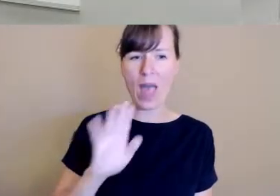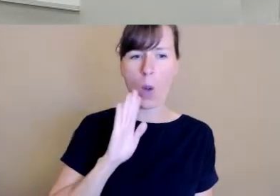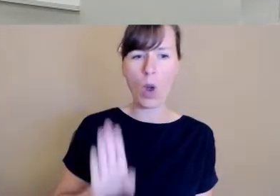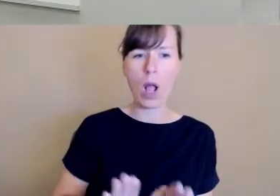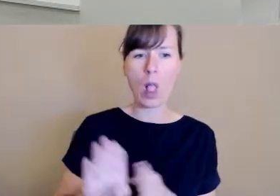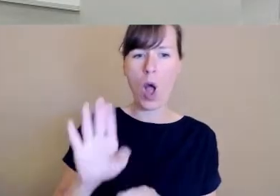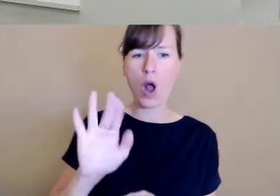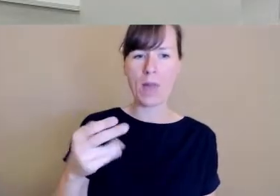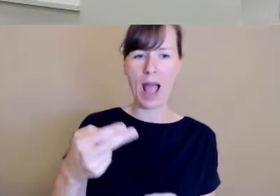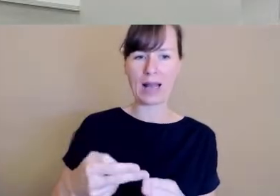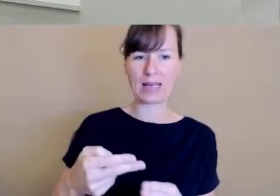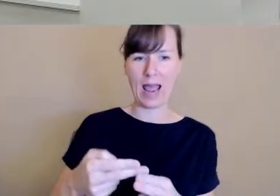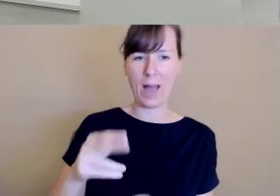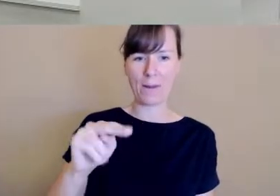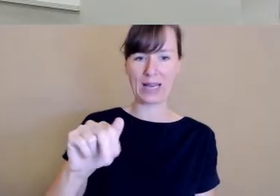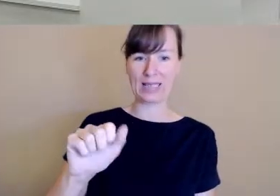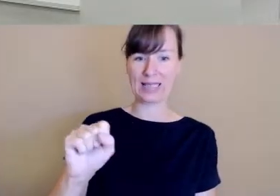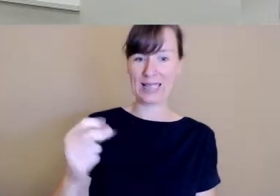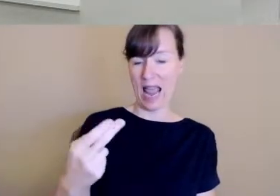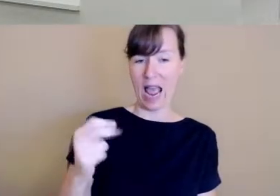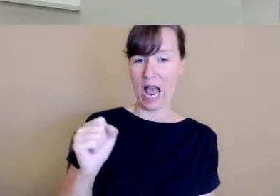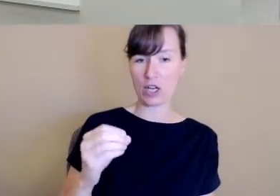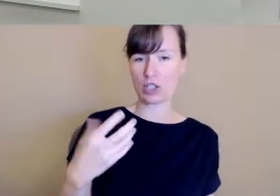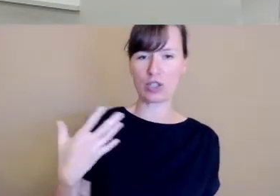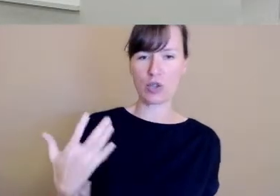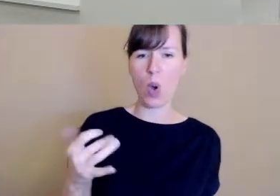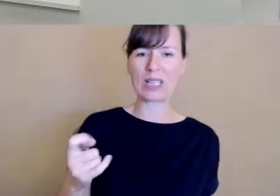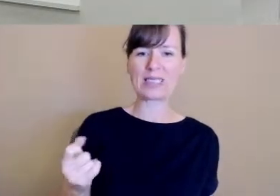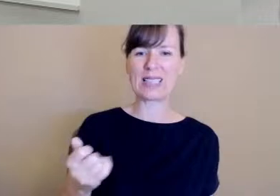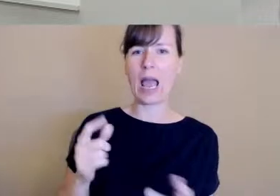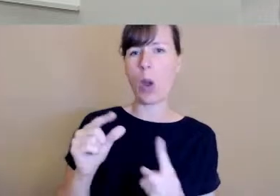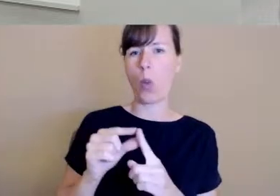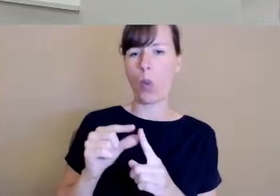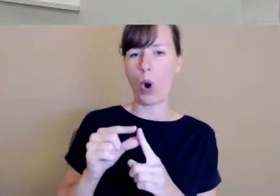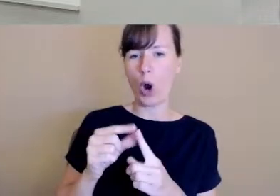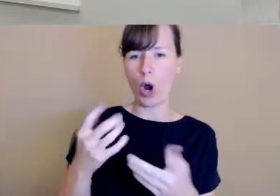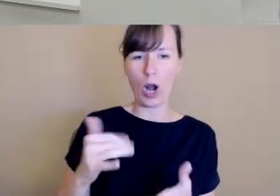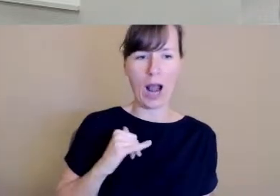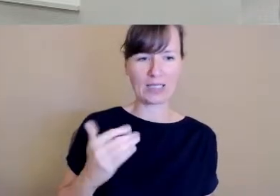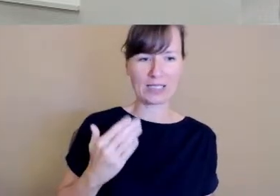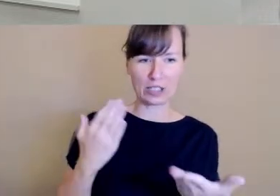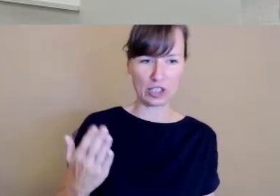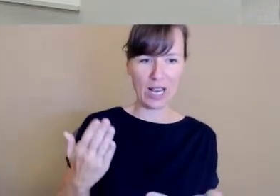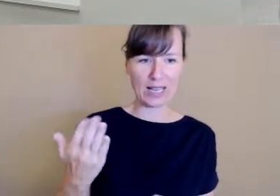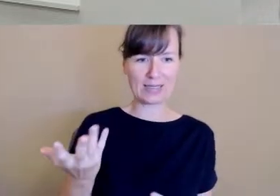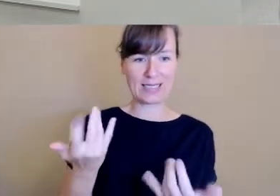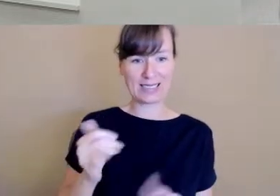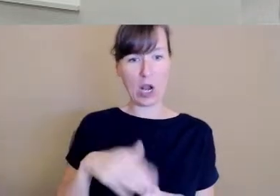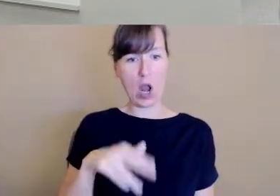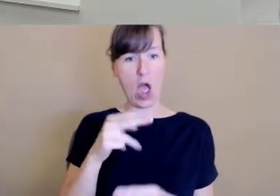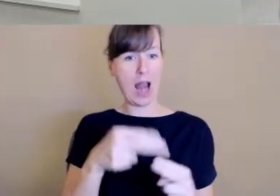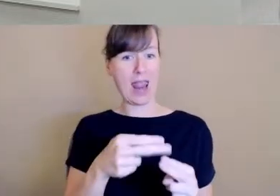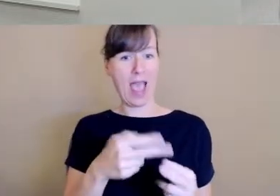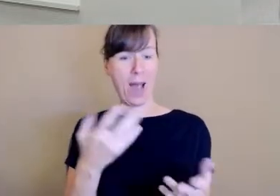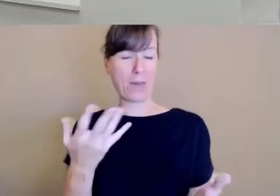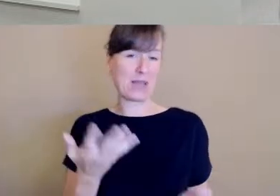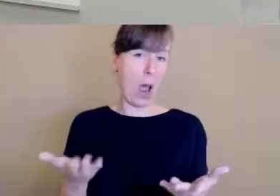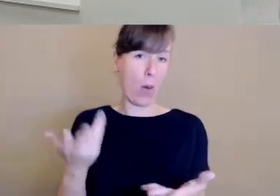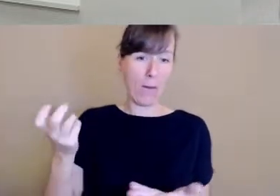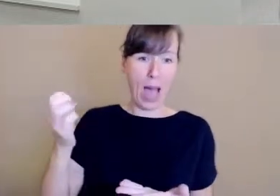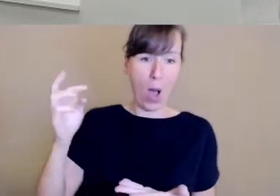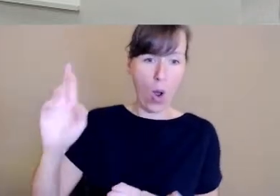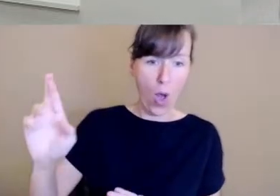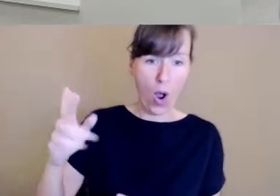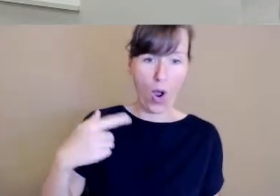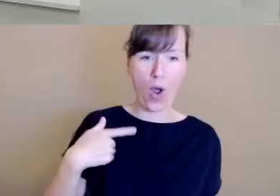a satellite or a telescope. Naming, so that's important. So she also has a park, or maybe not.